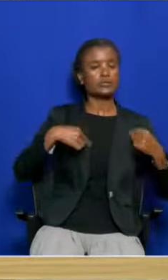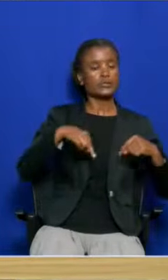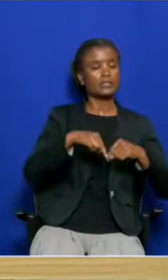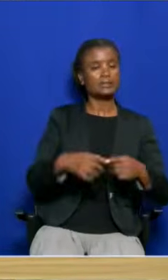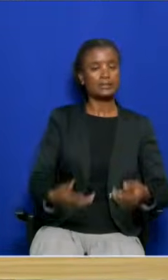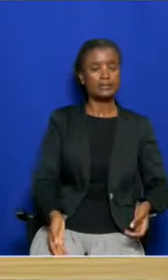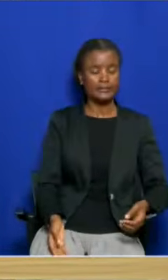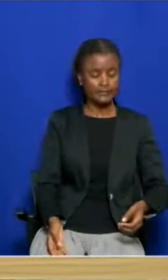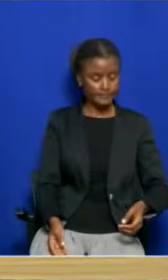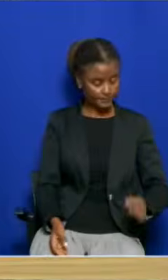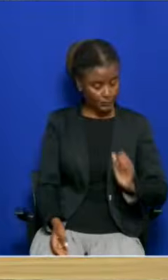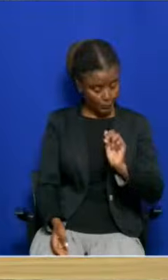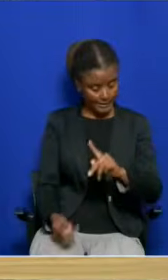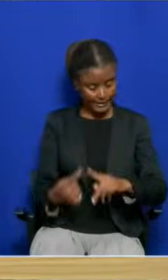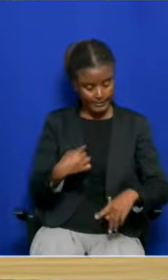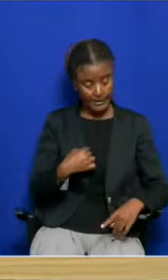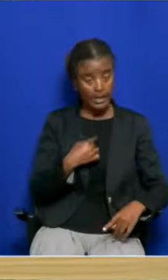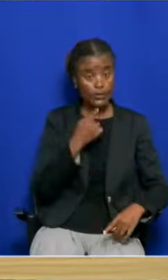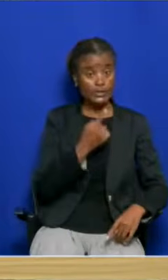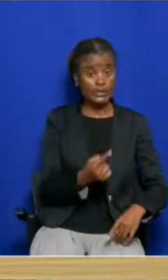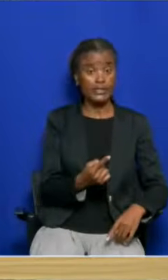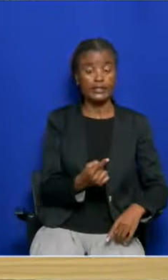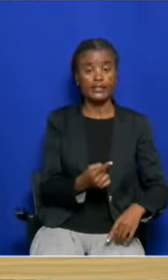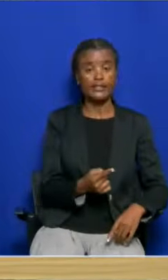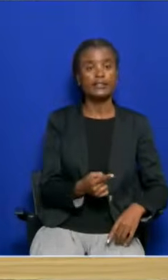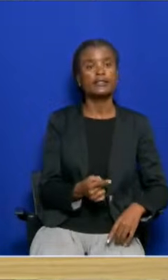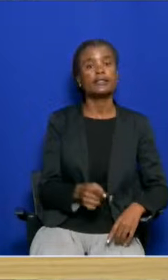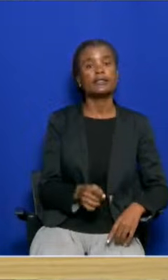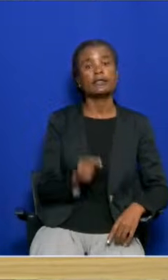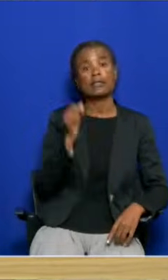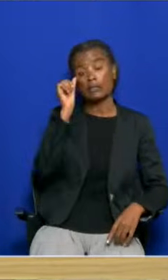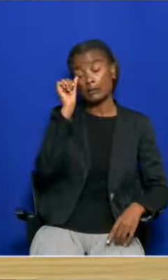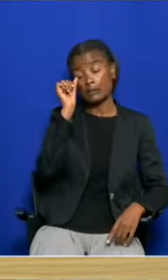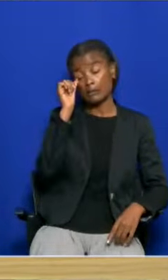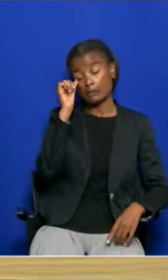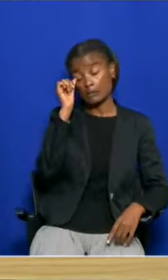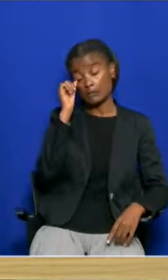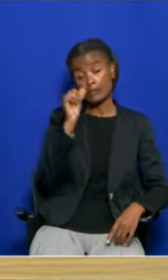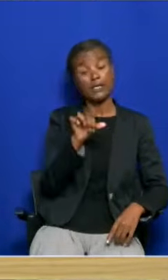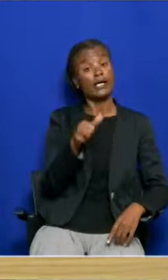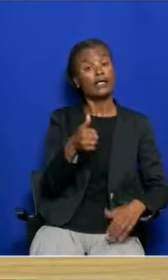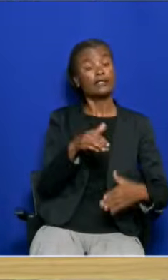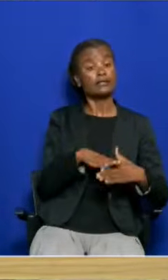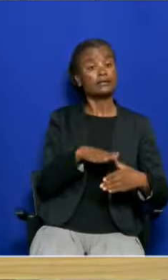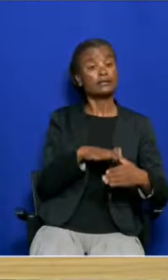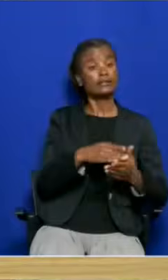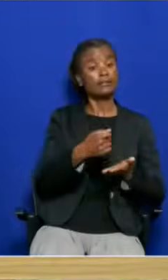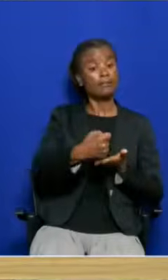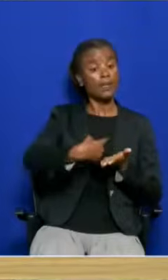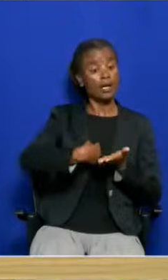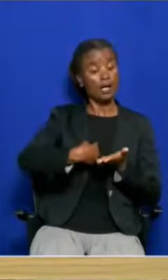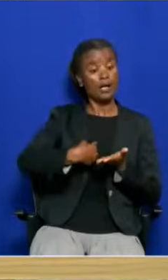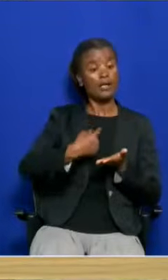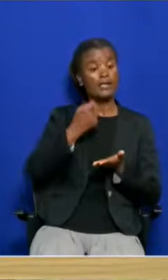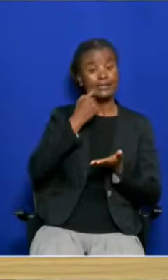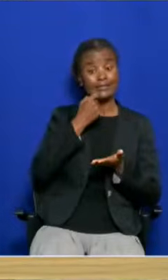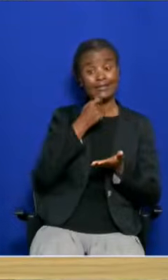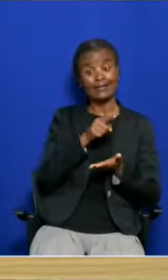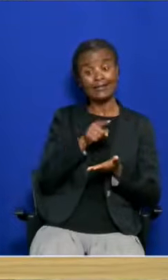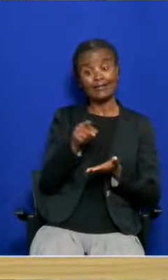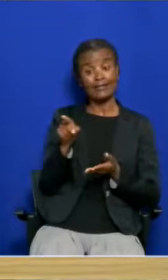say the other thing, or the other reason that you said their investigation also